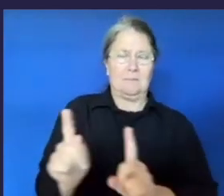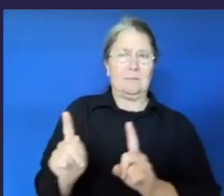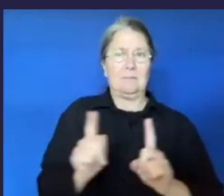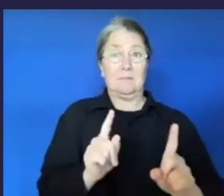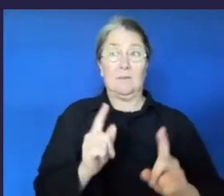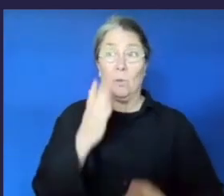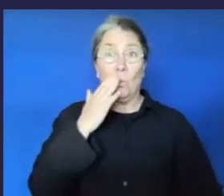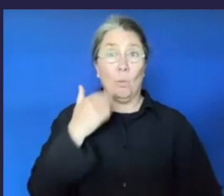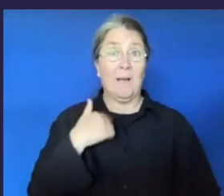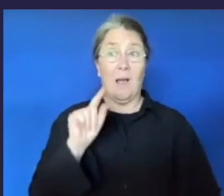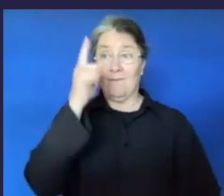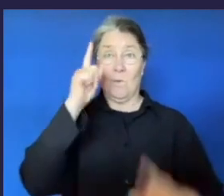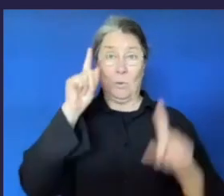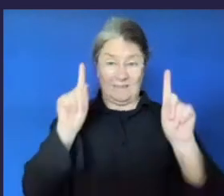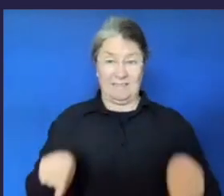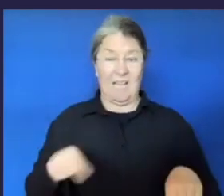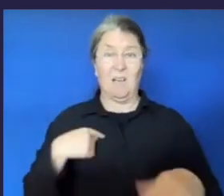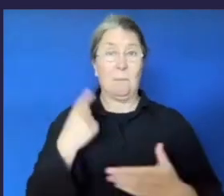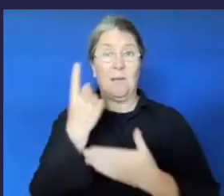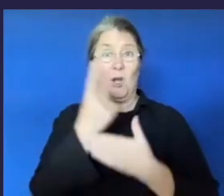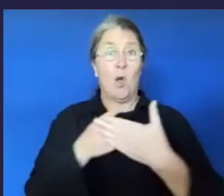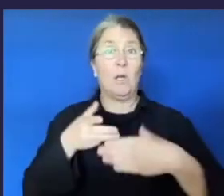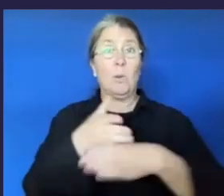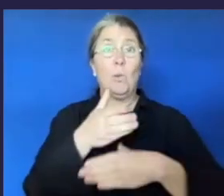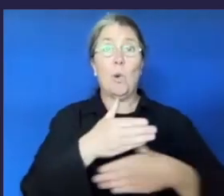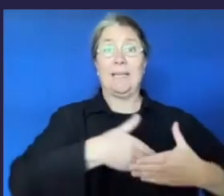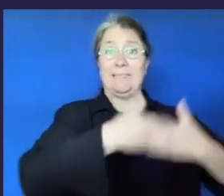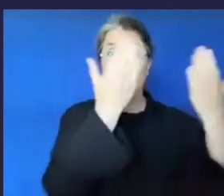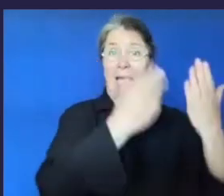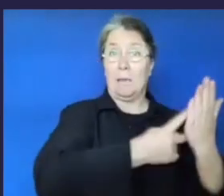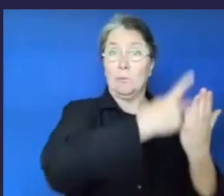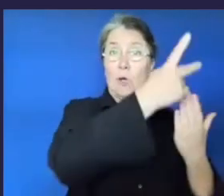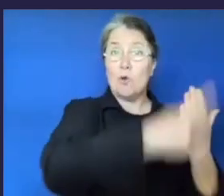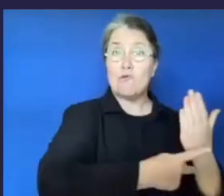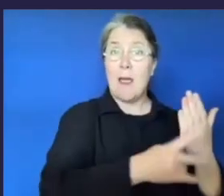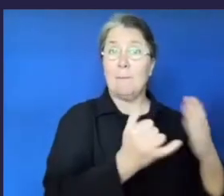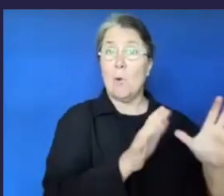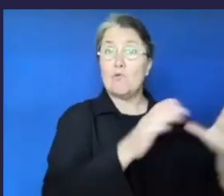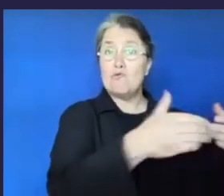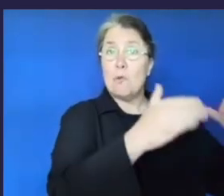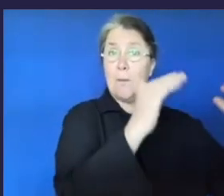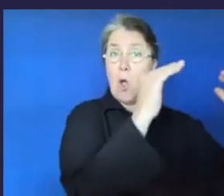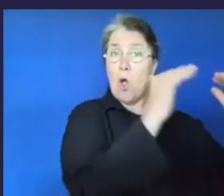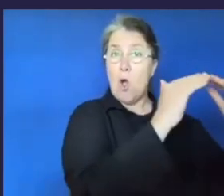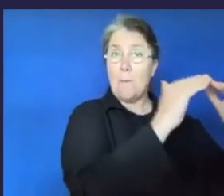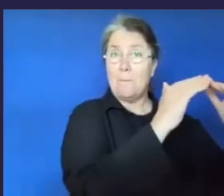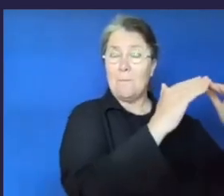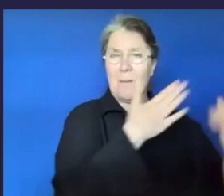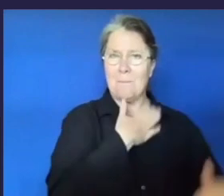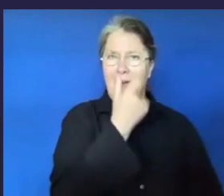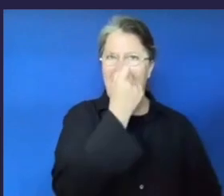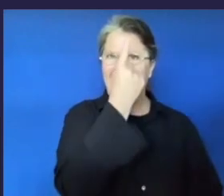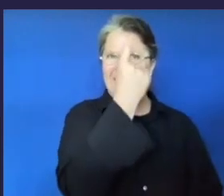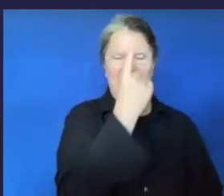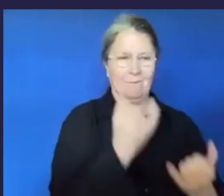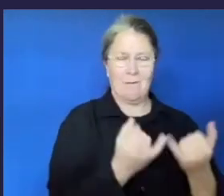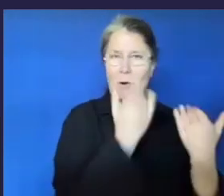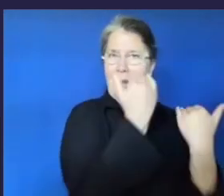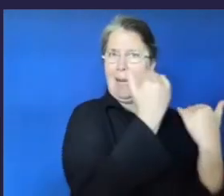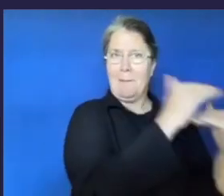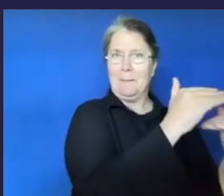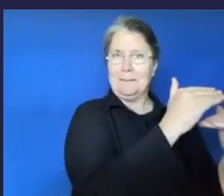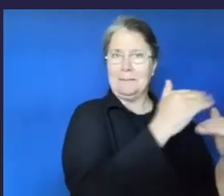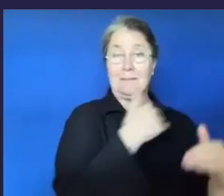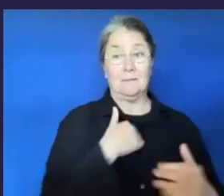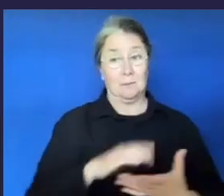journey in working in this space, I'd only worked in day programs or group homes. So my understanding of what was possible was quite limited. And I'm so grateful to